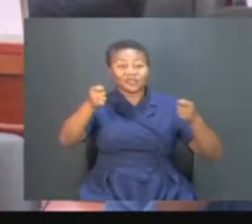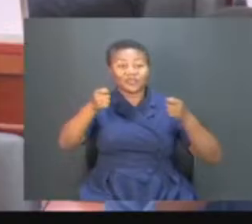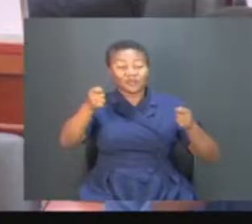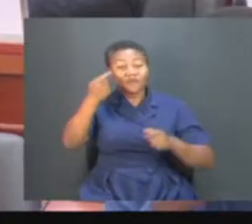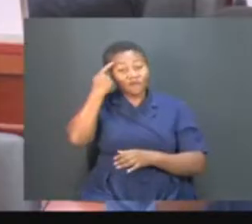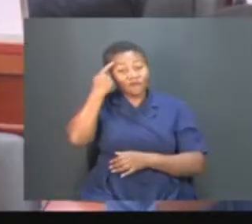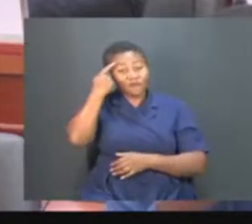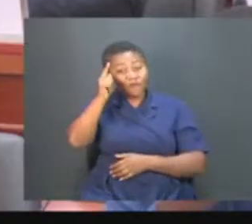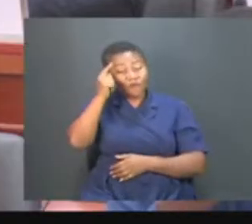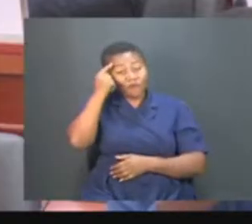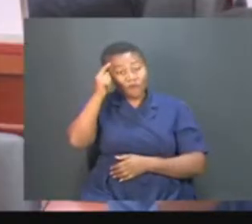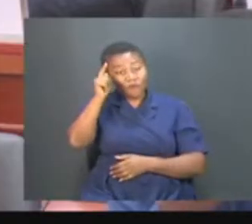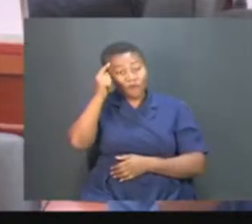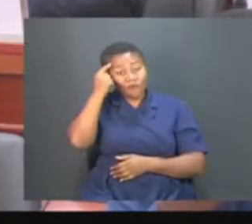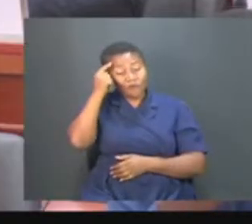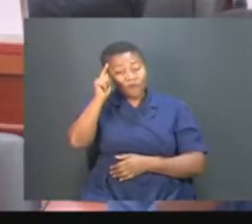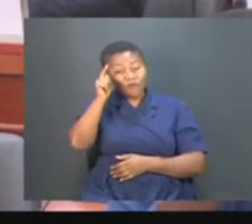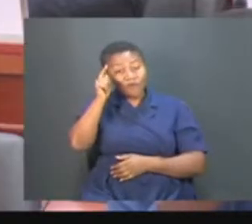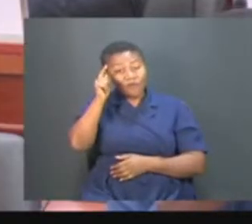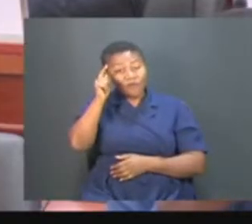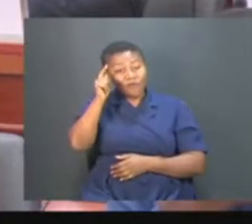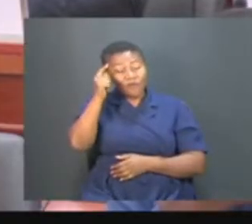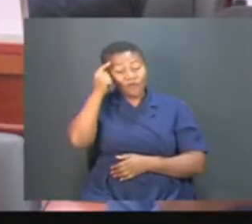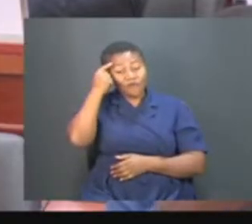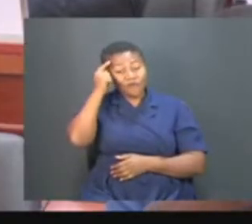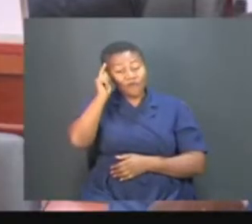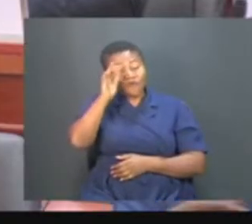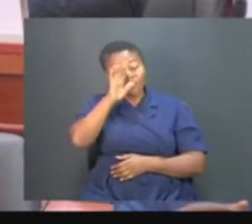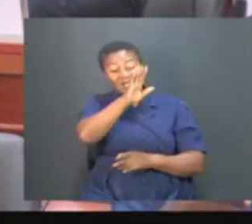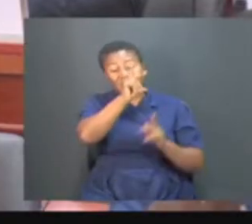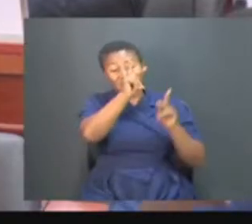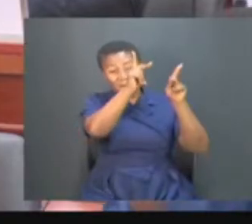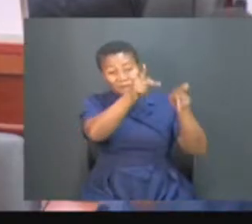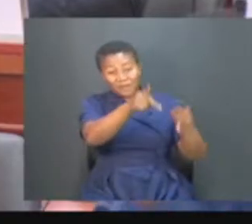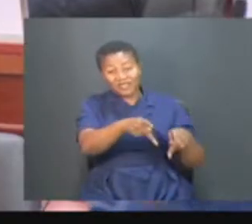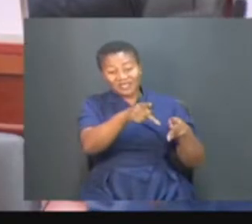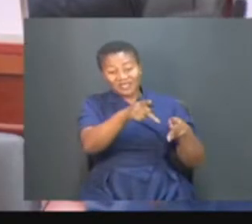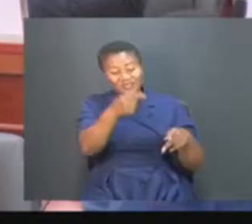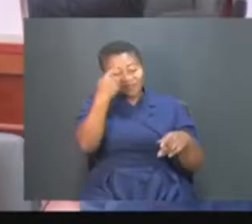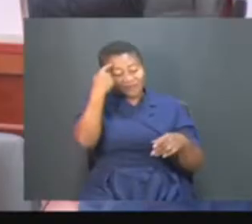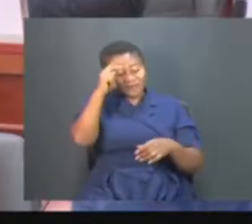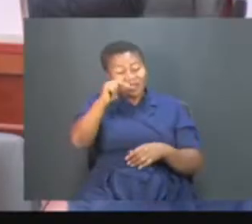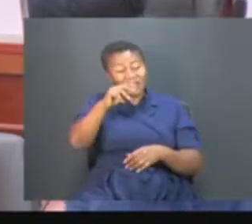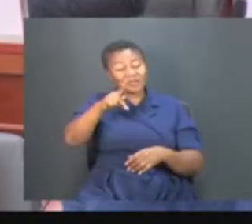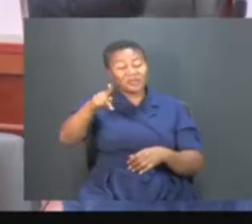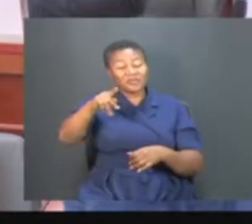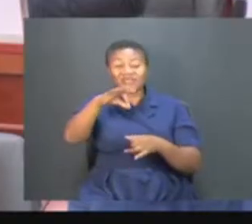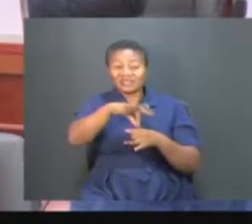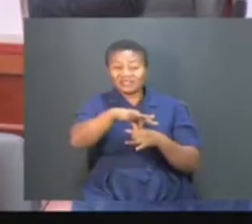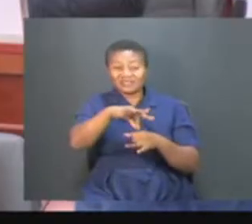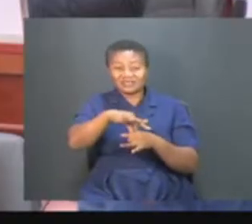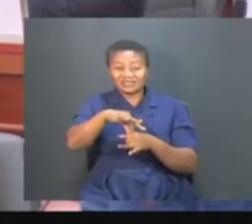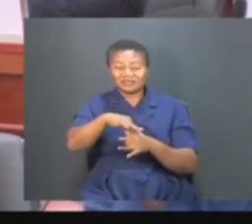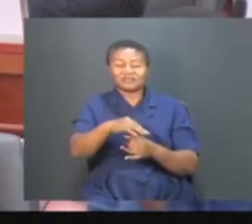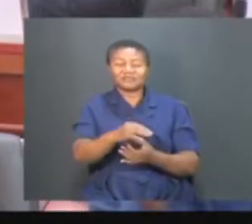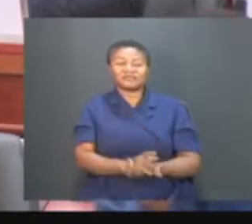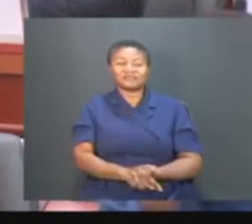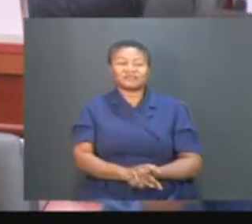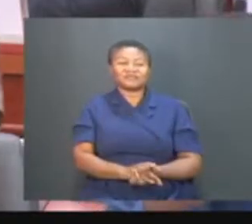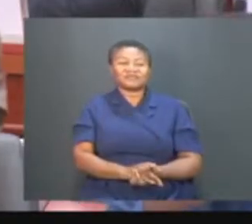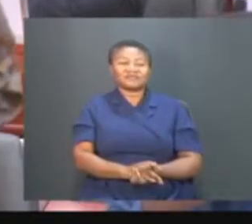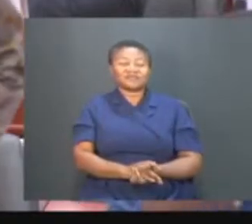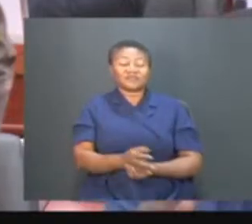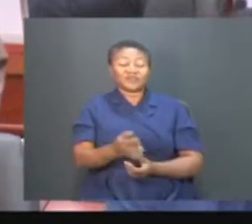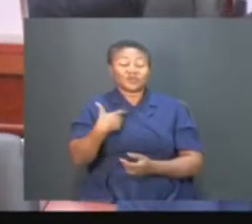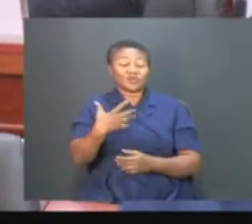his candidate towards the NPP parliamentary the presidential elections. I also want you to